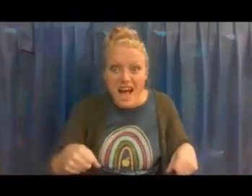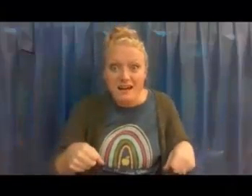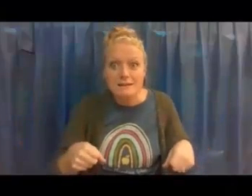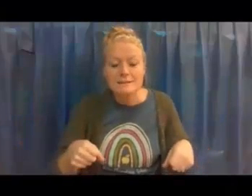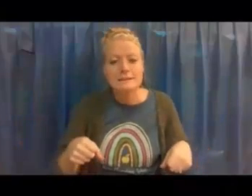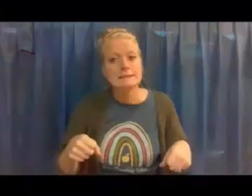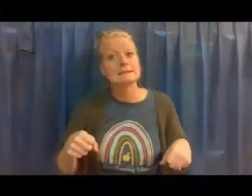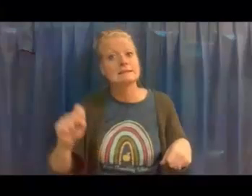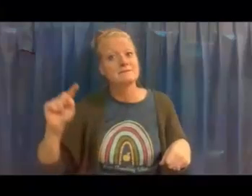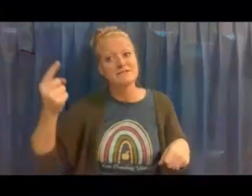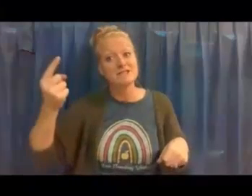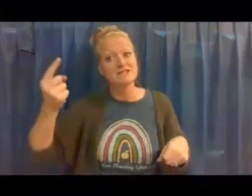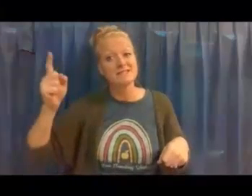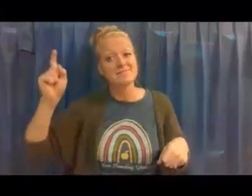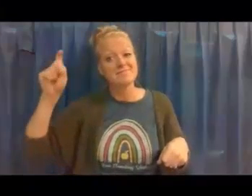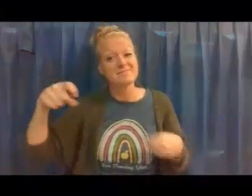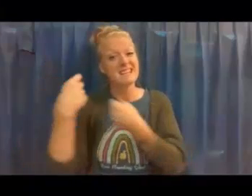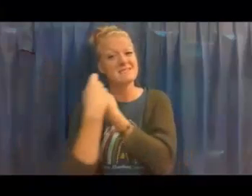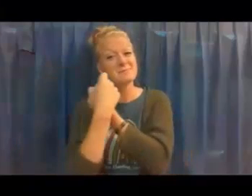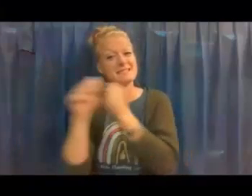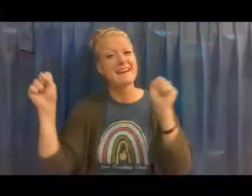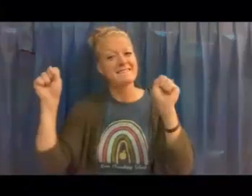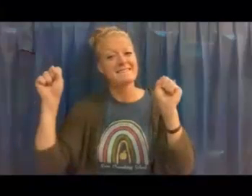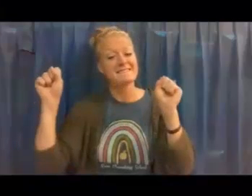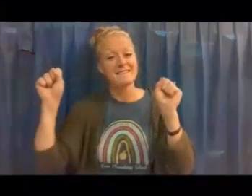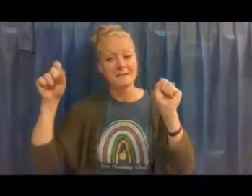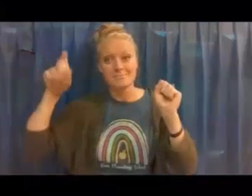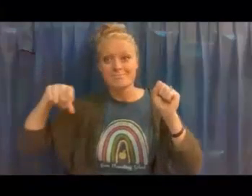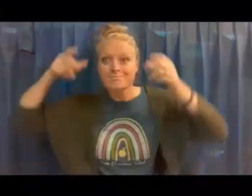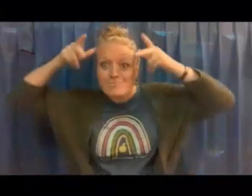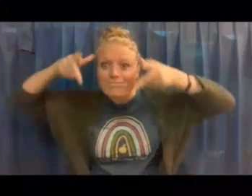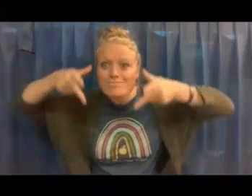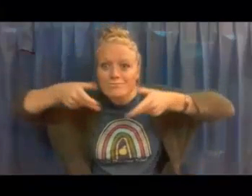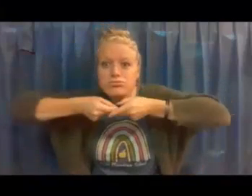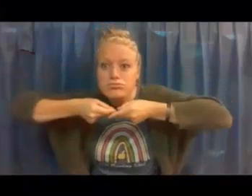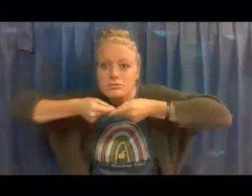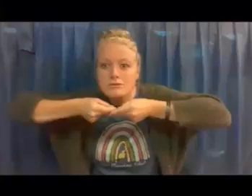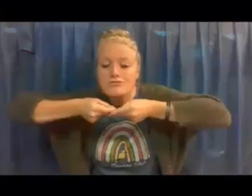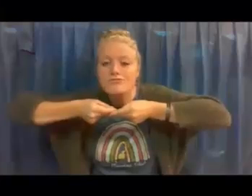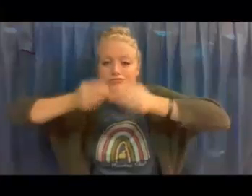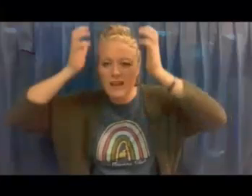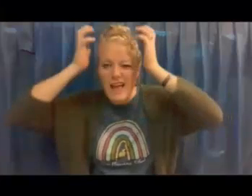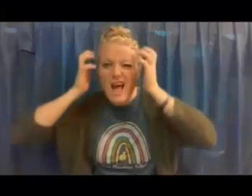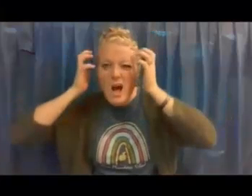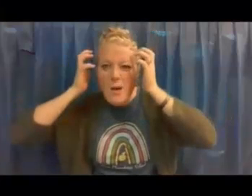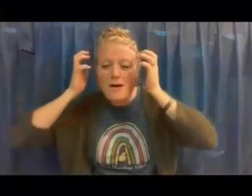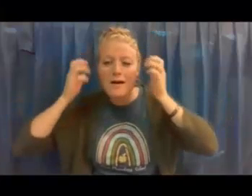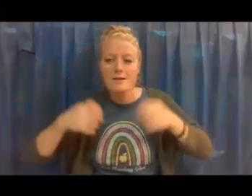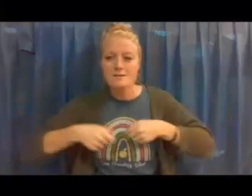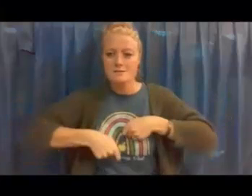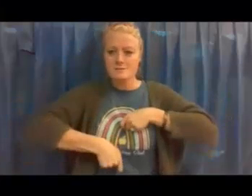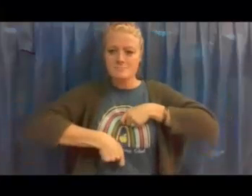Vroom, vroom. But first, you must be safe. You must put on